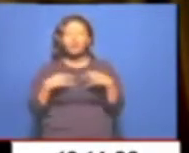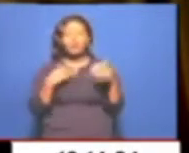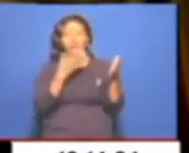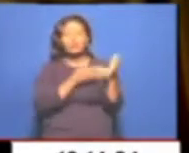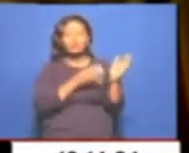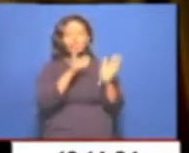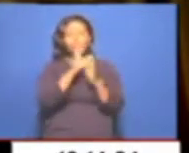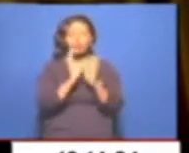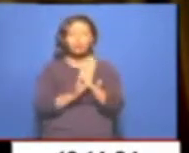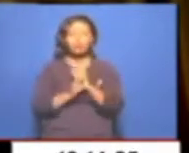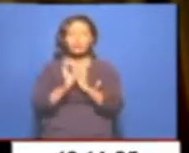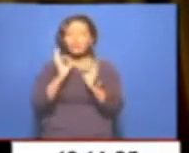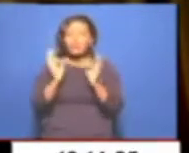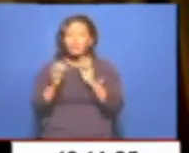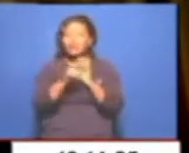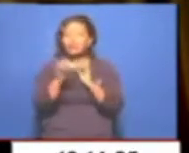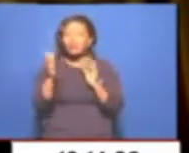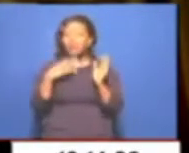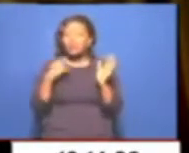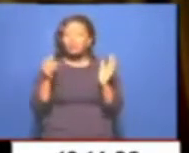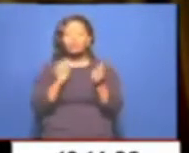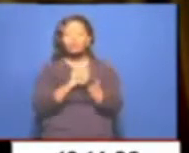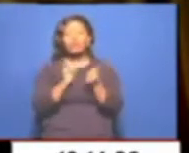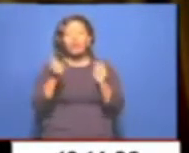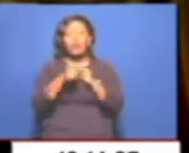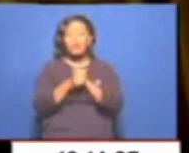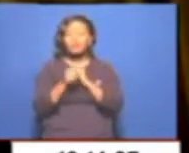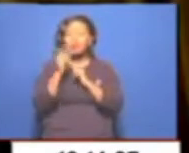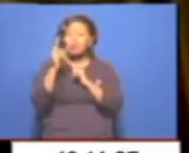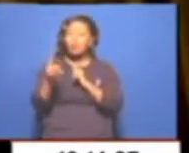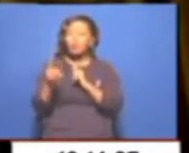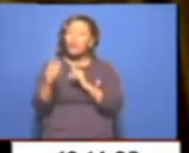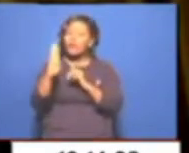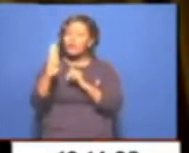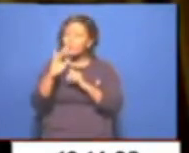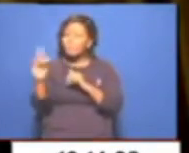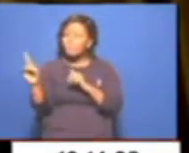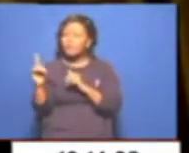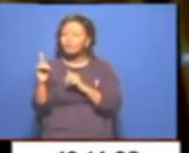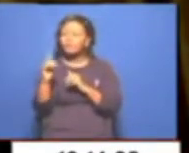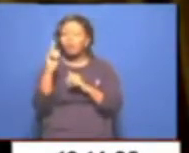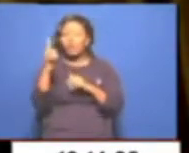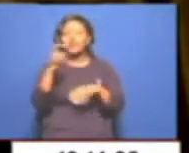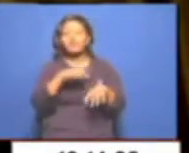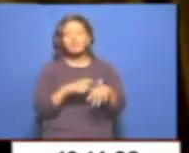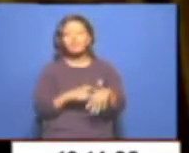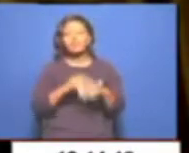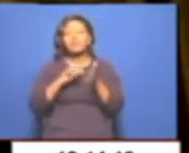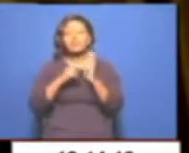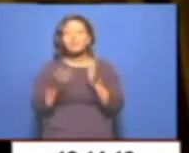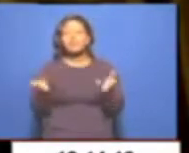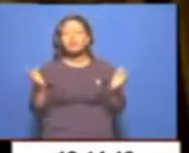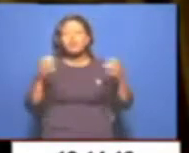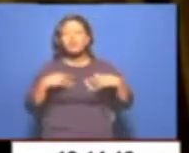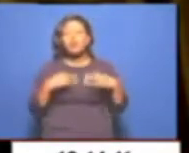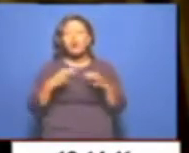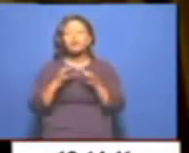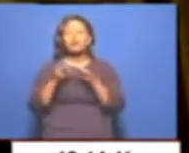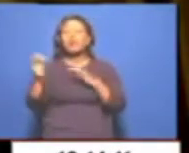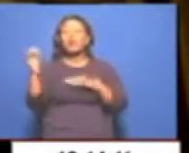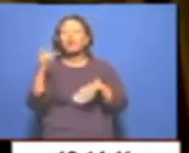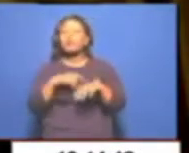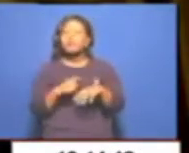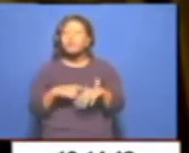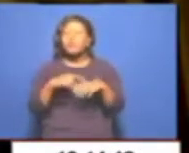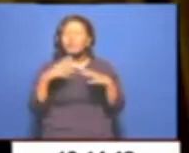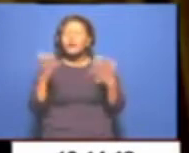want to amend it, you can only bring one issue at a time. And therefore, it will take a pretty long time. Knowing how long it takes to collect 1 million signatures, how long it takes